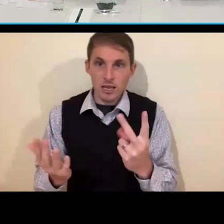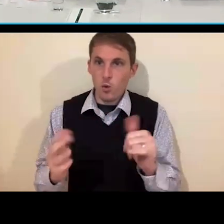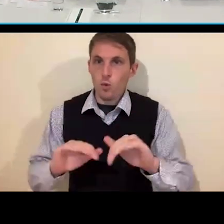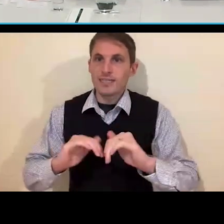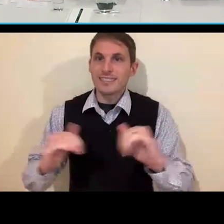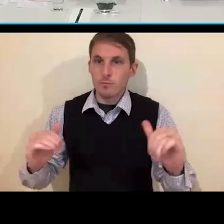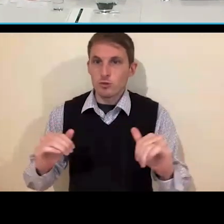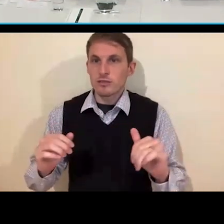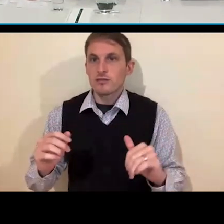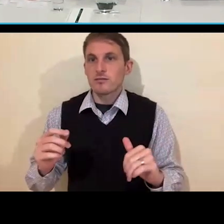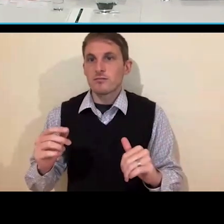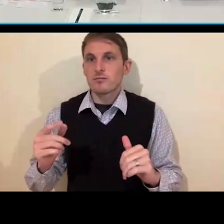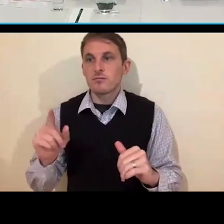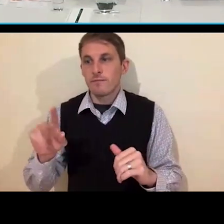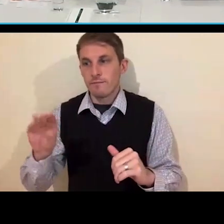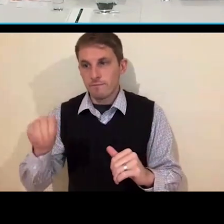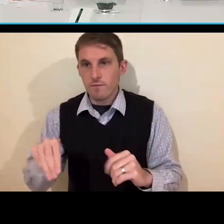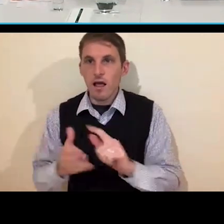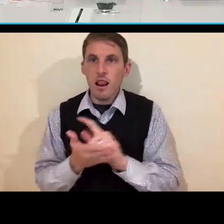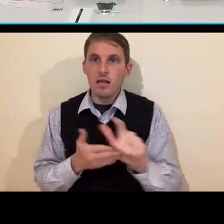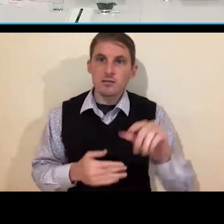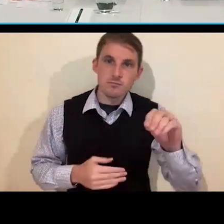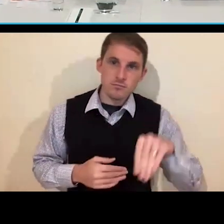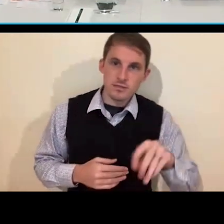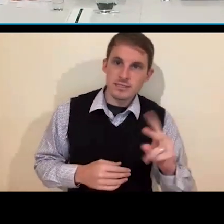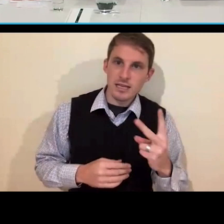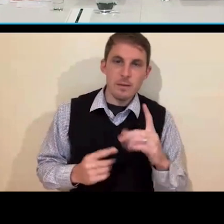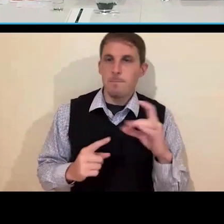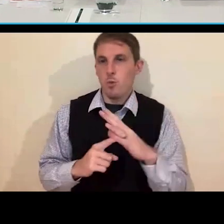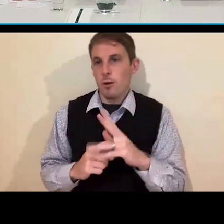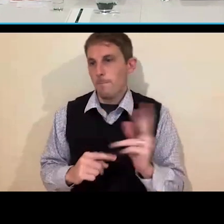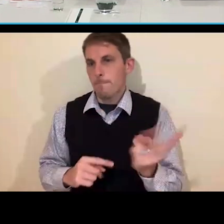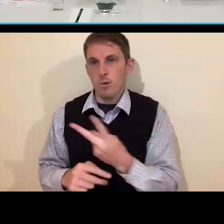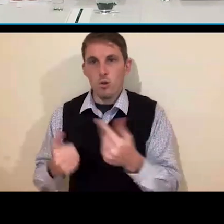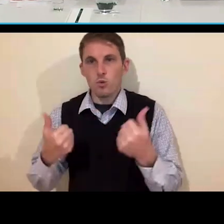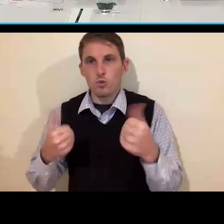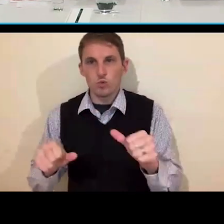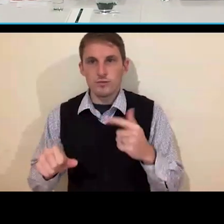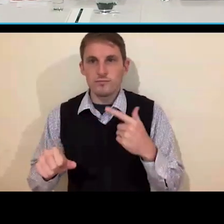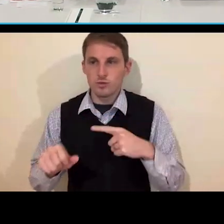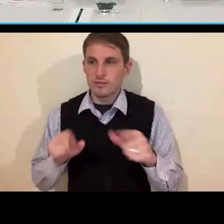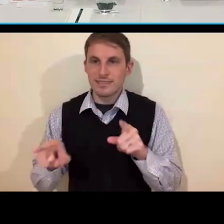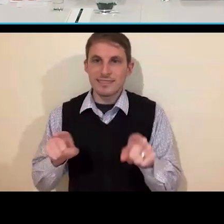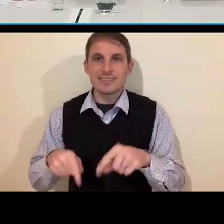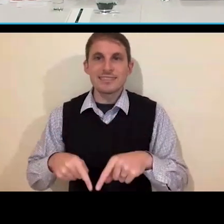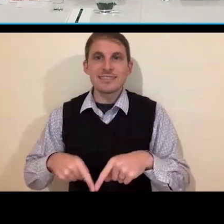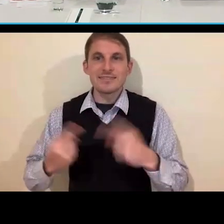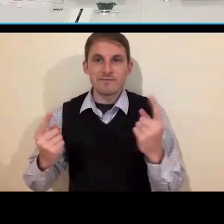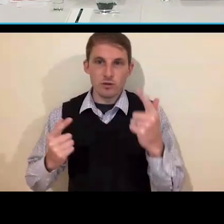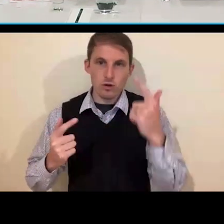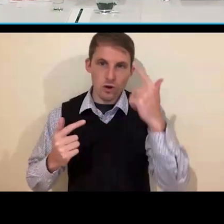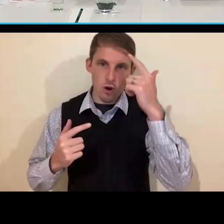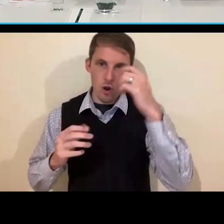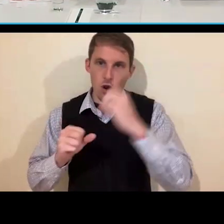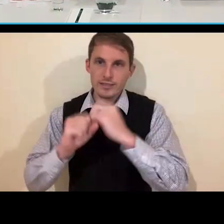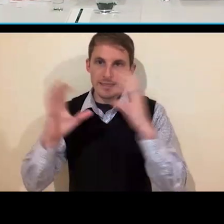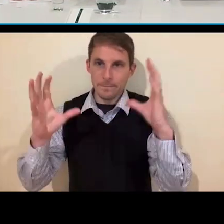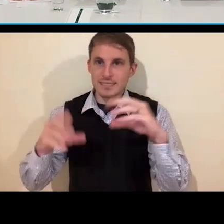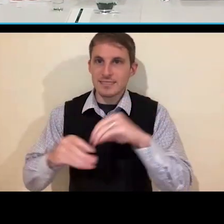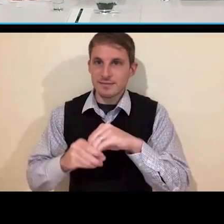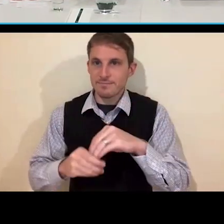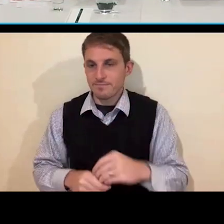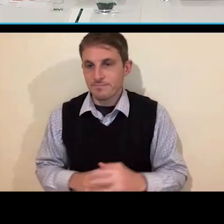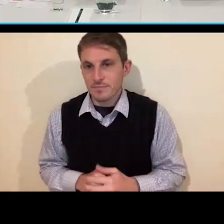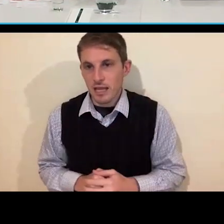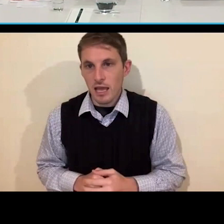separately. But it's important that we look at both because they are distinct concepts. A